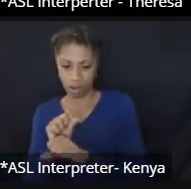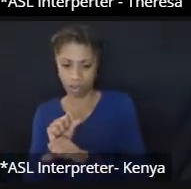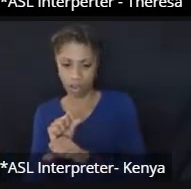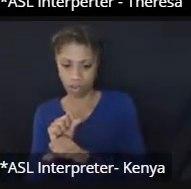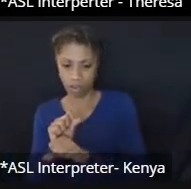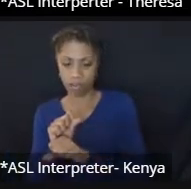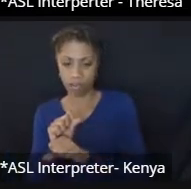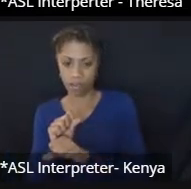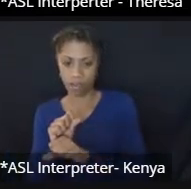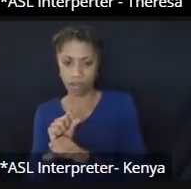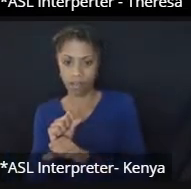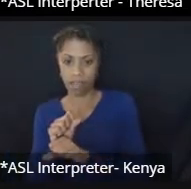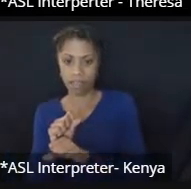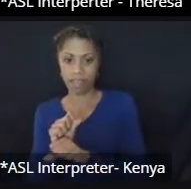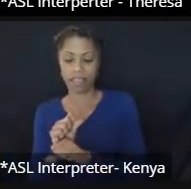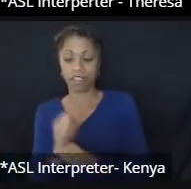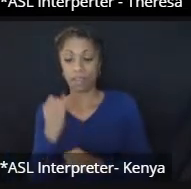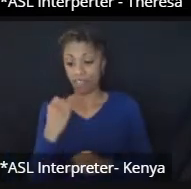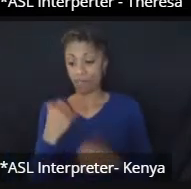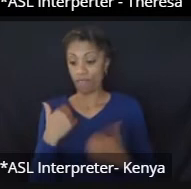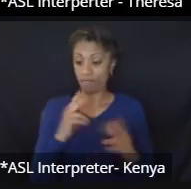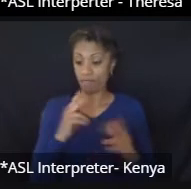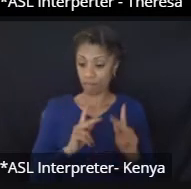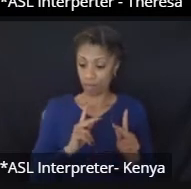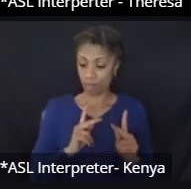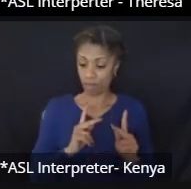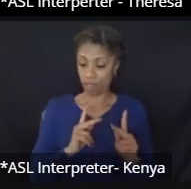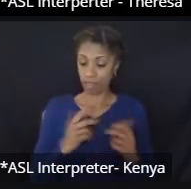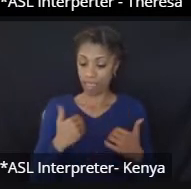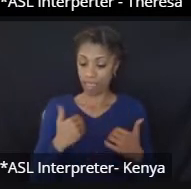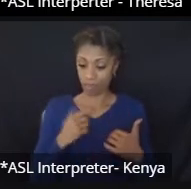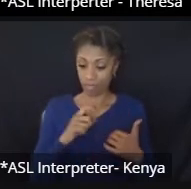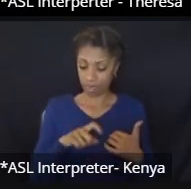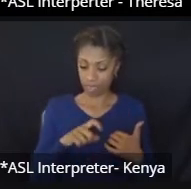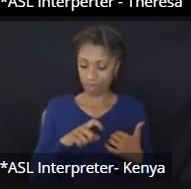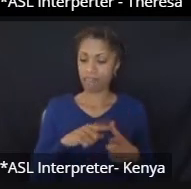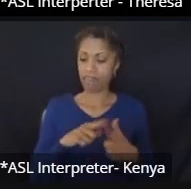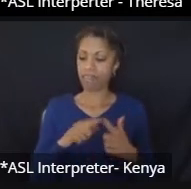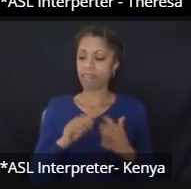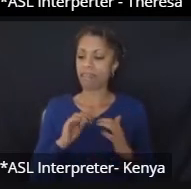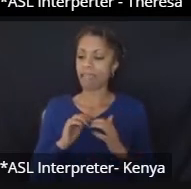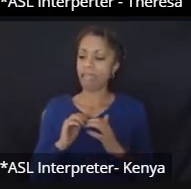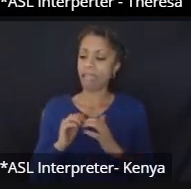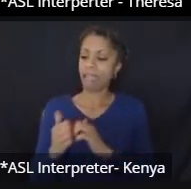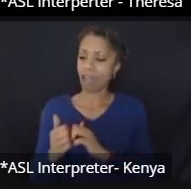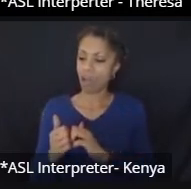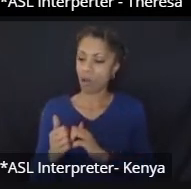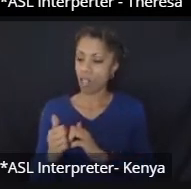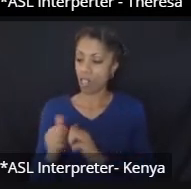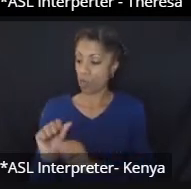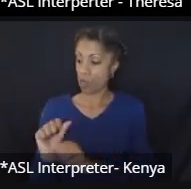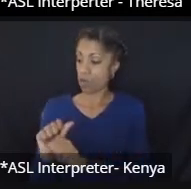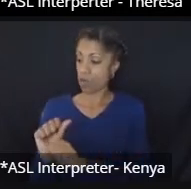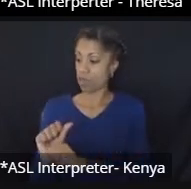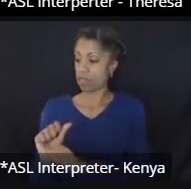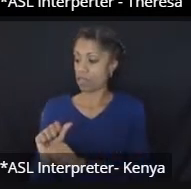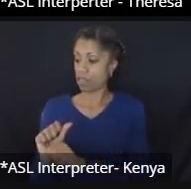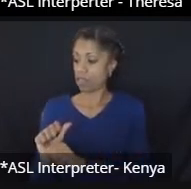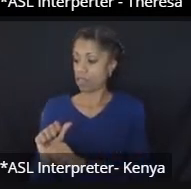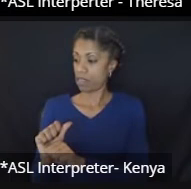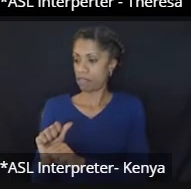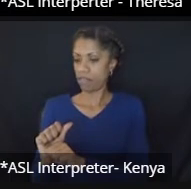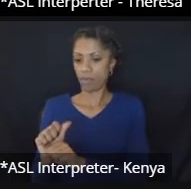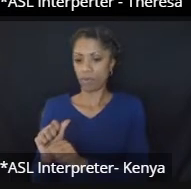comes into play. So if we have the people, they have what they need, how do we then make sure that the work that we do is truly effective